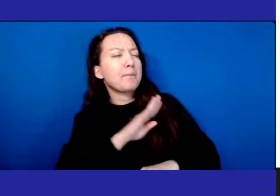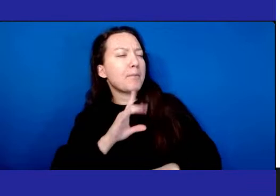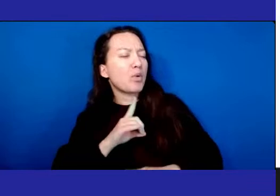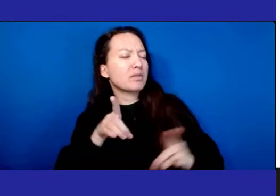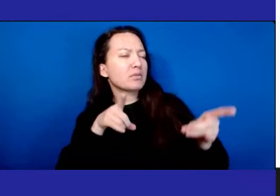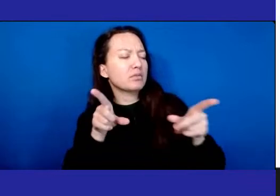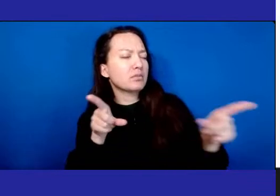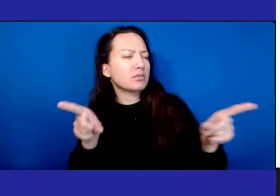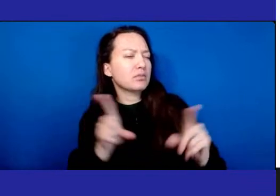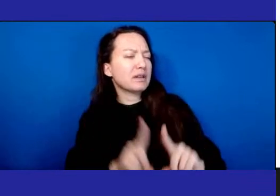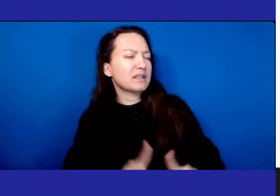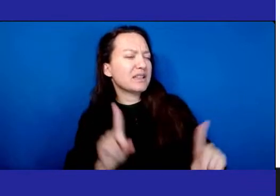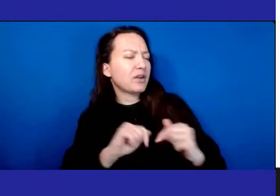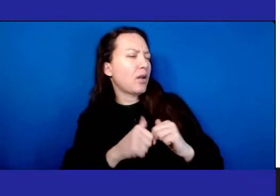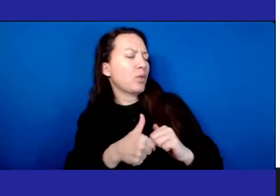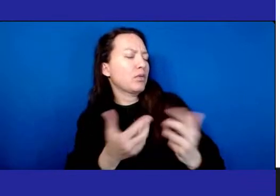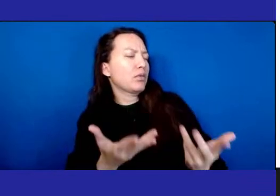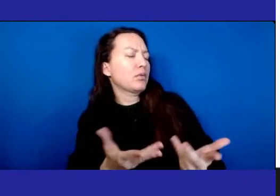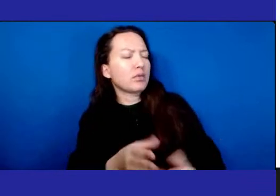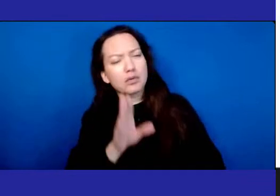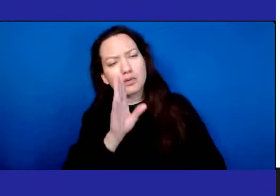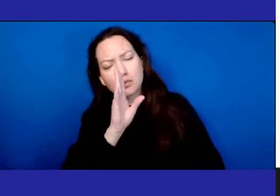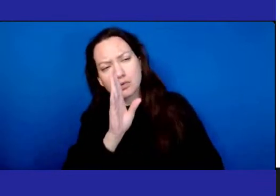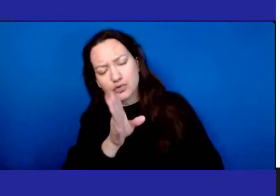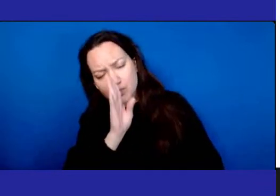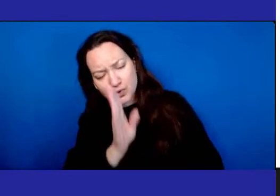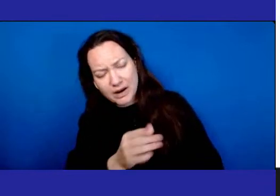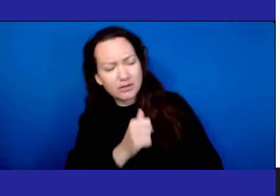two, the direct and the indirect?